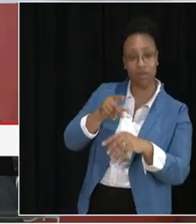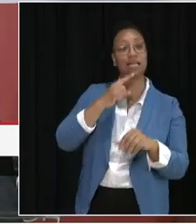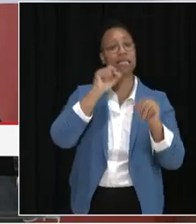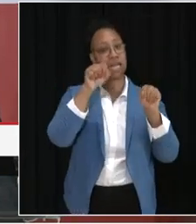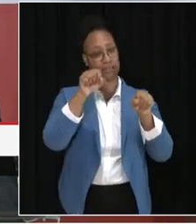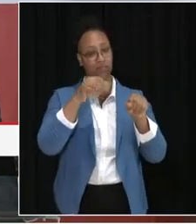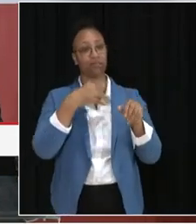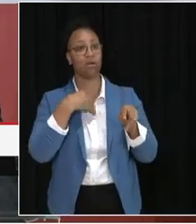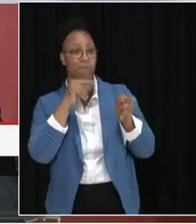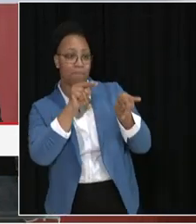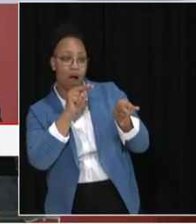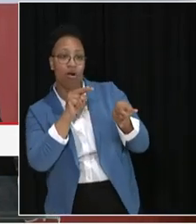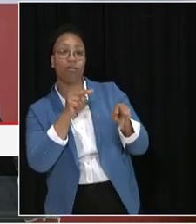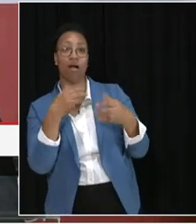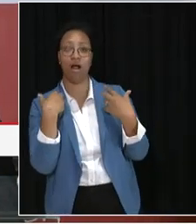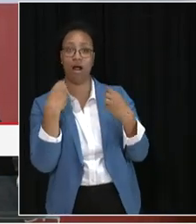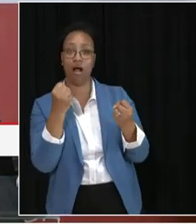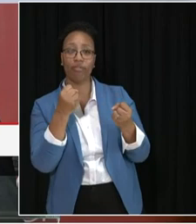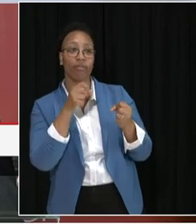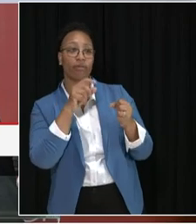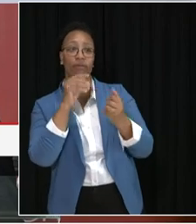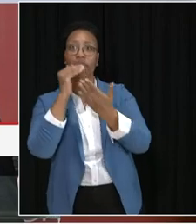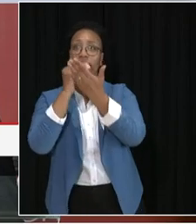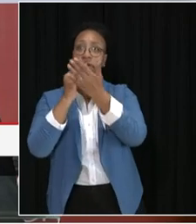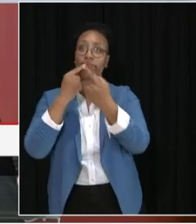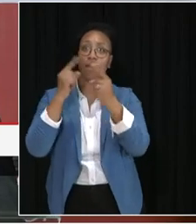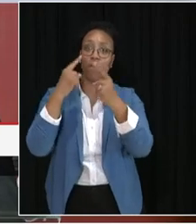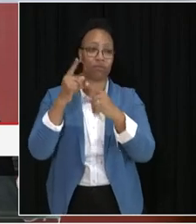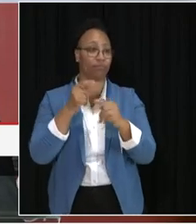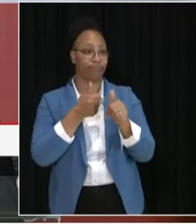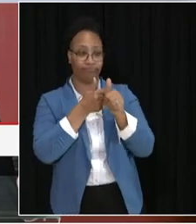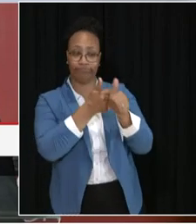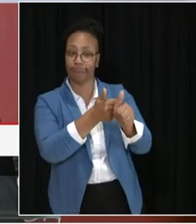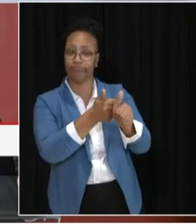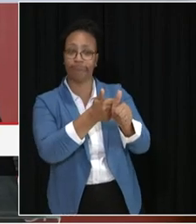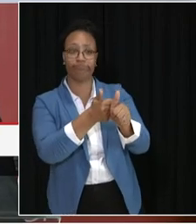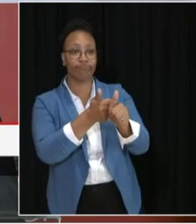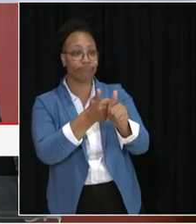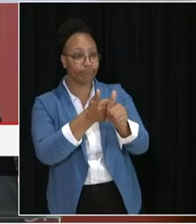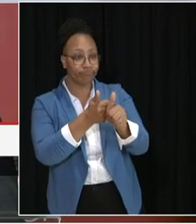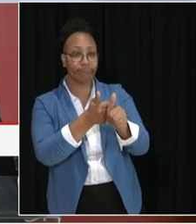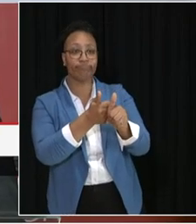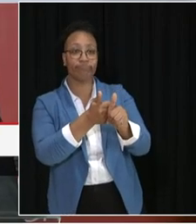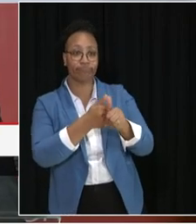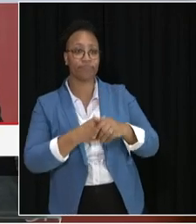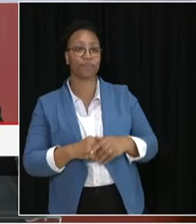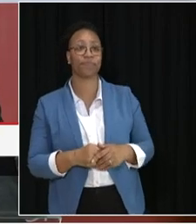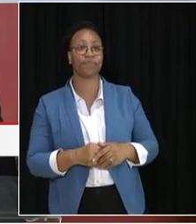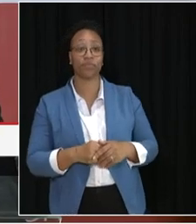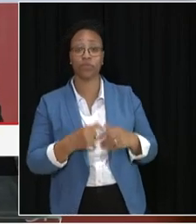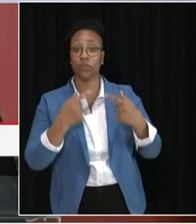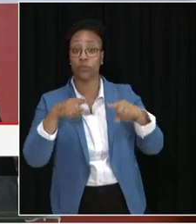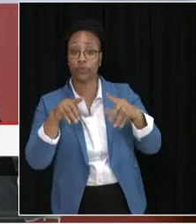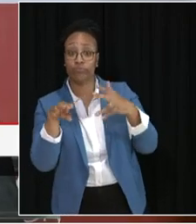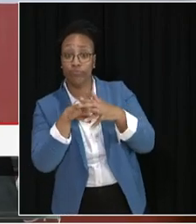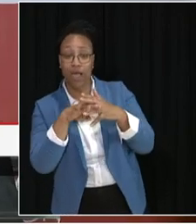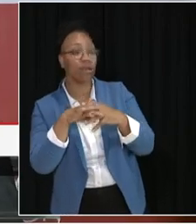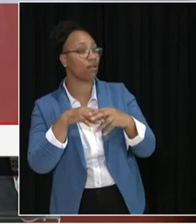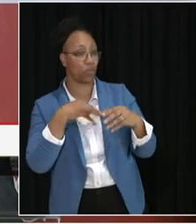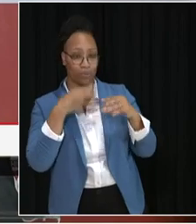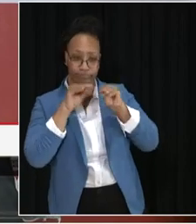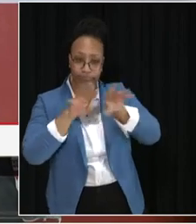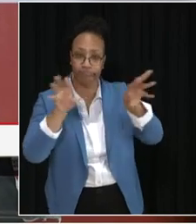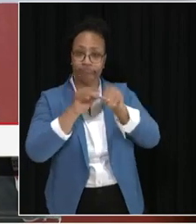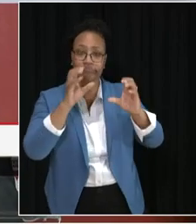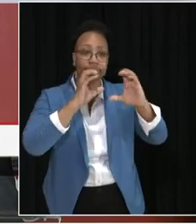strategy that we'll continue with for February break. So we'll be in communication with schools and communities in the coming weeks to what to expect